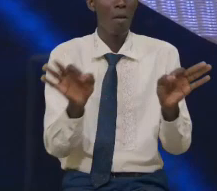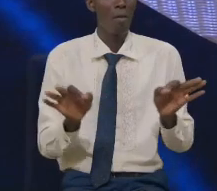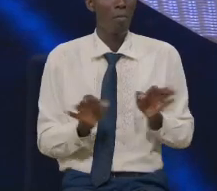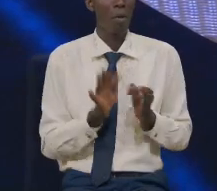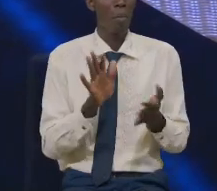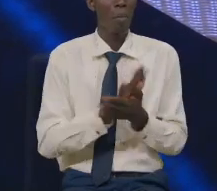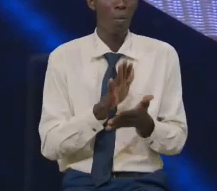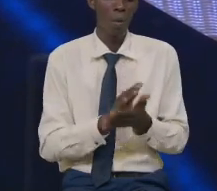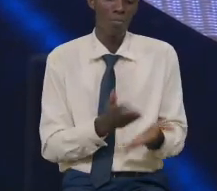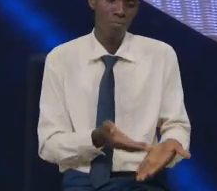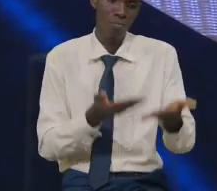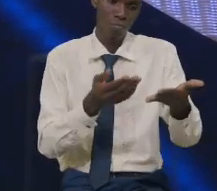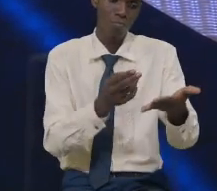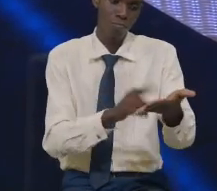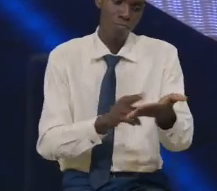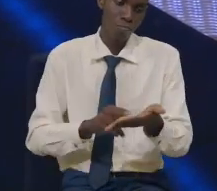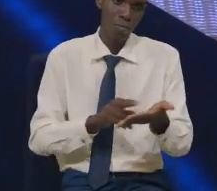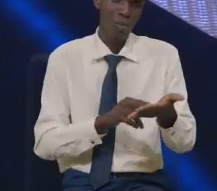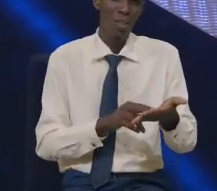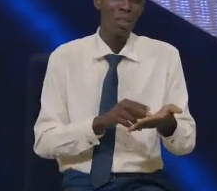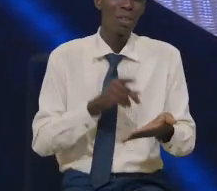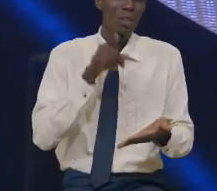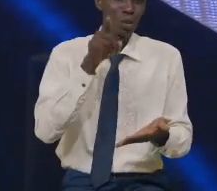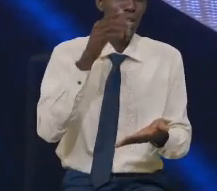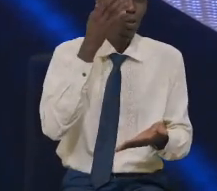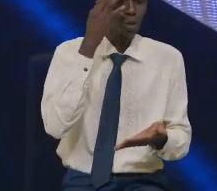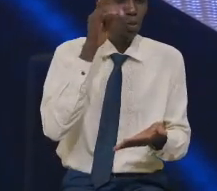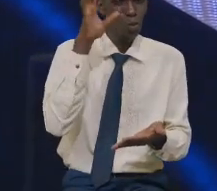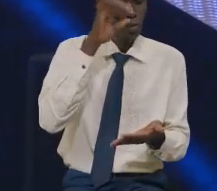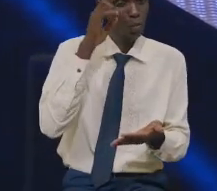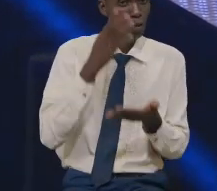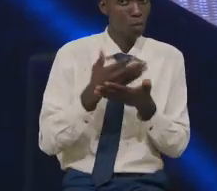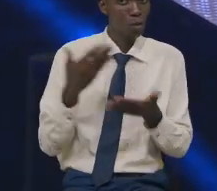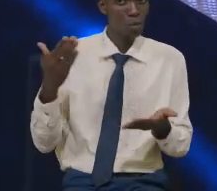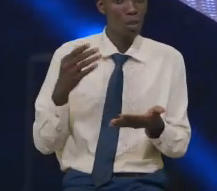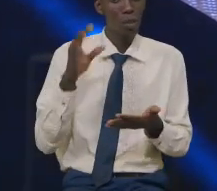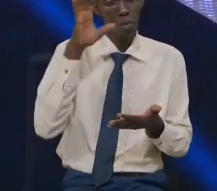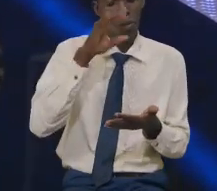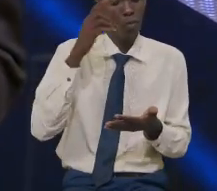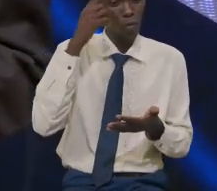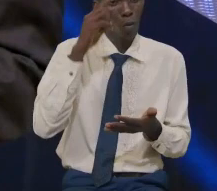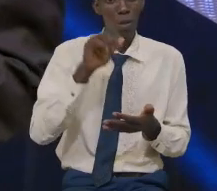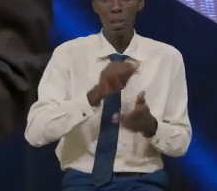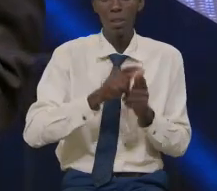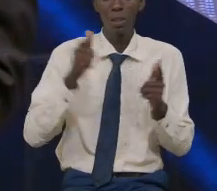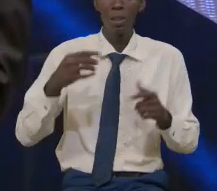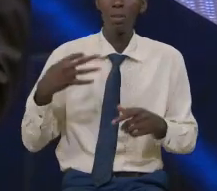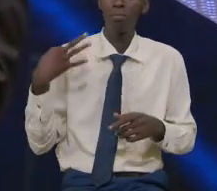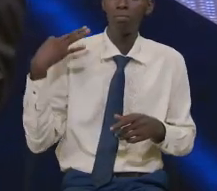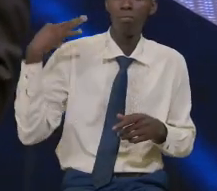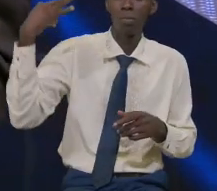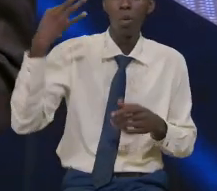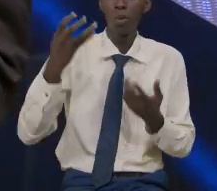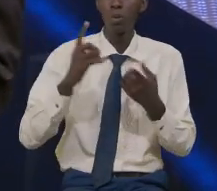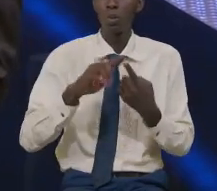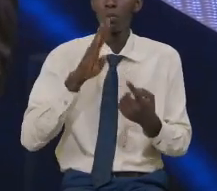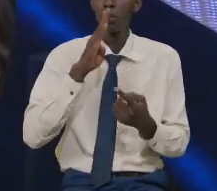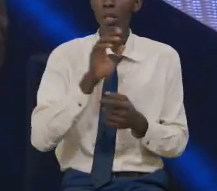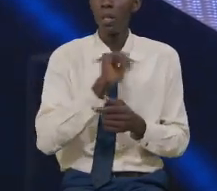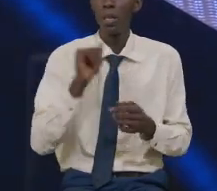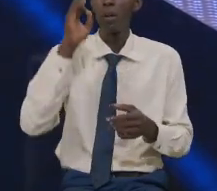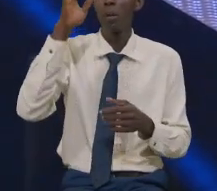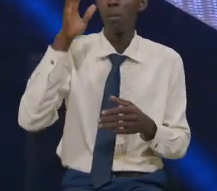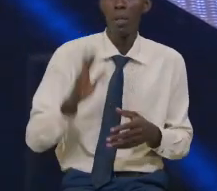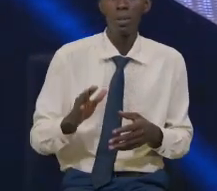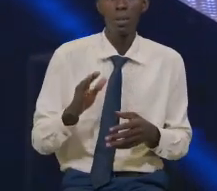this. Now, he knows he's looking for something, he's asking for a position, he wants to be a pastor, he wants to be a